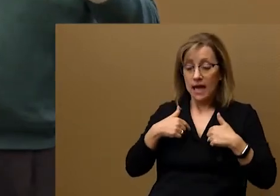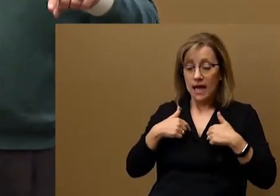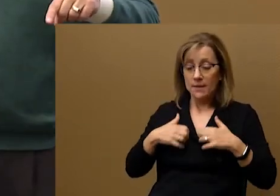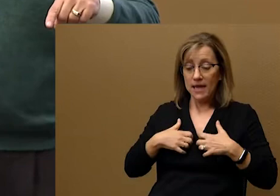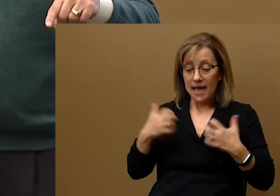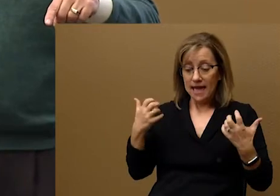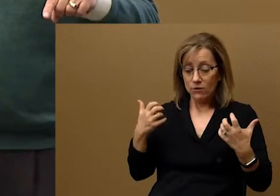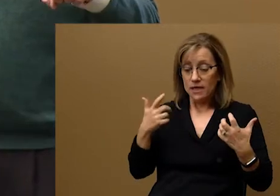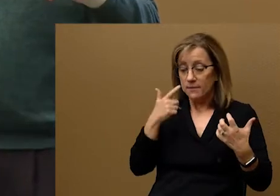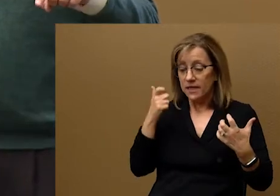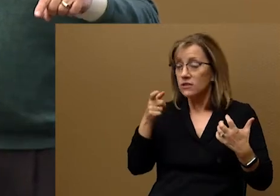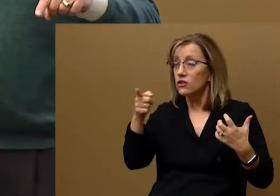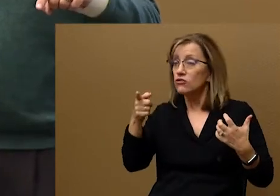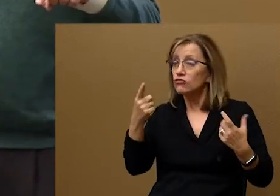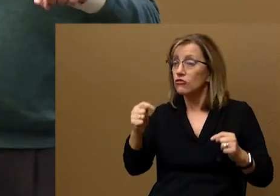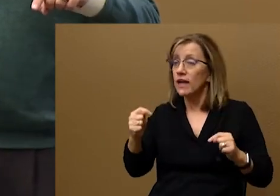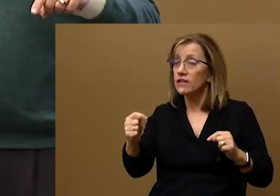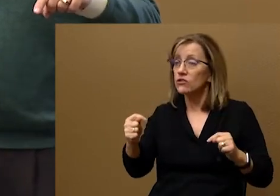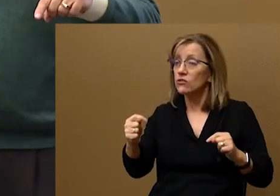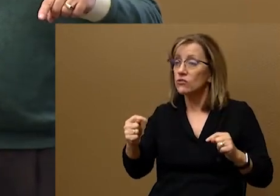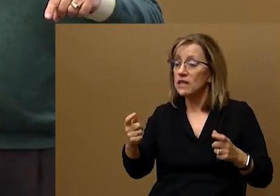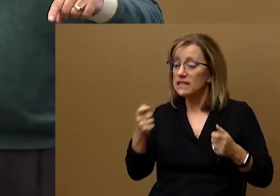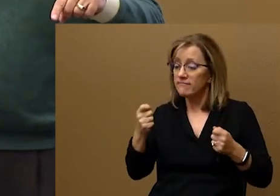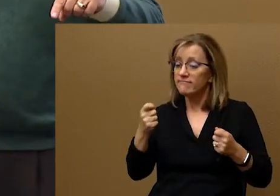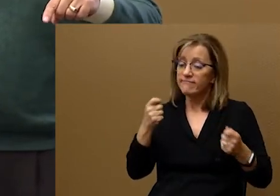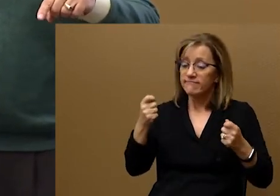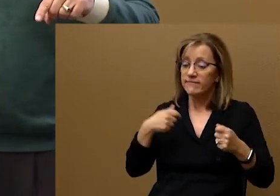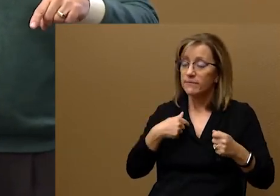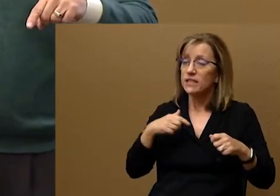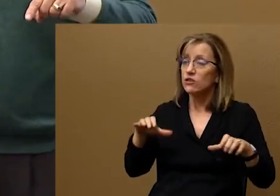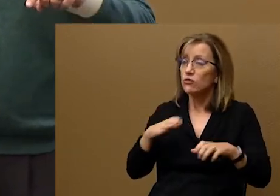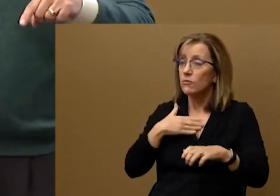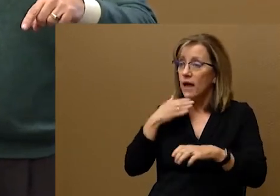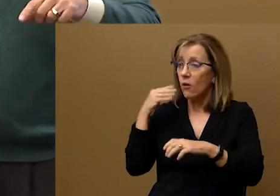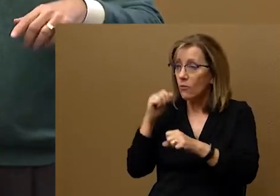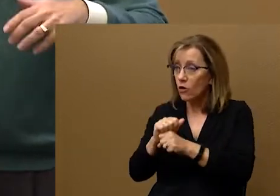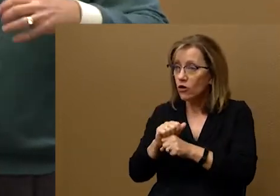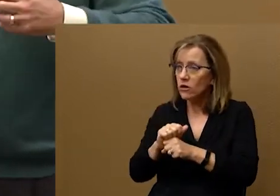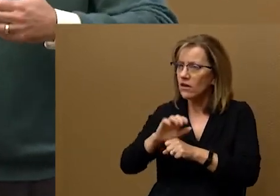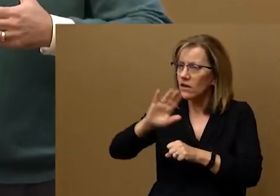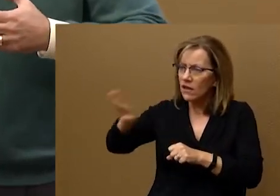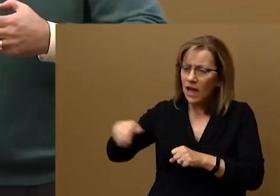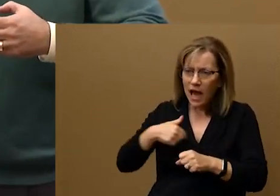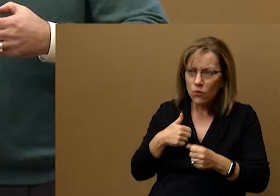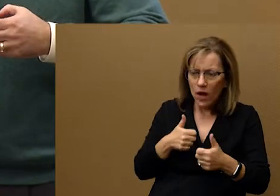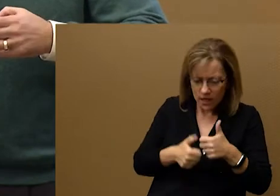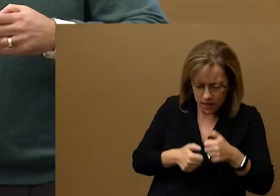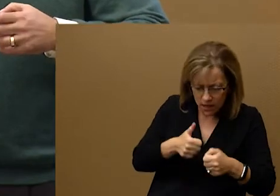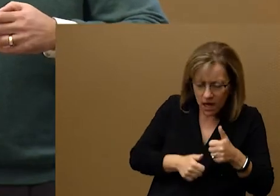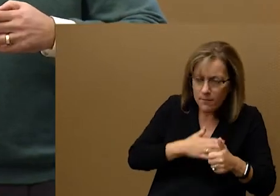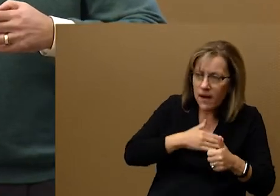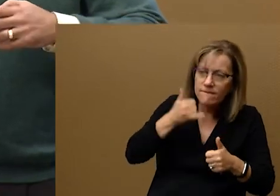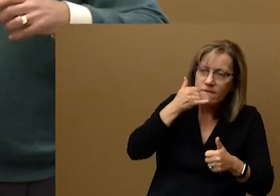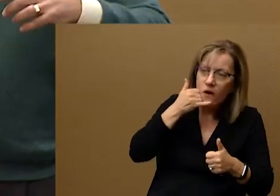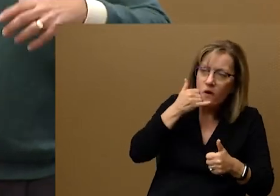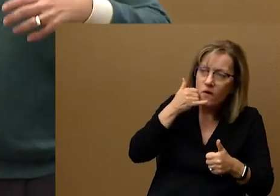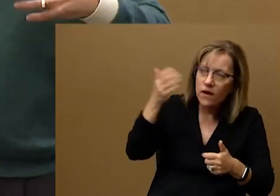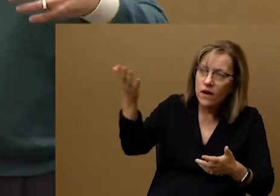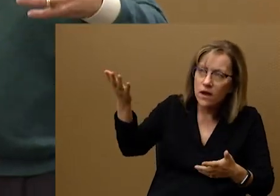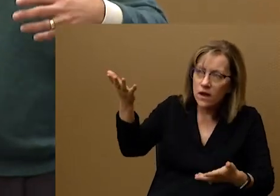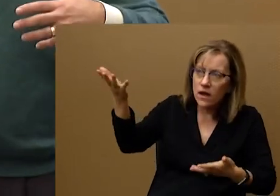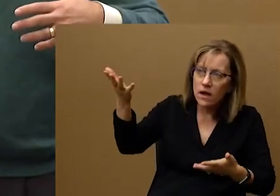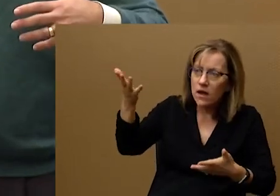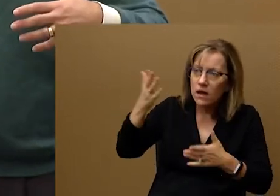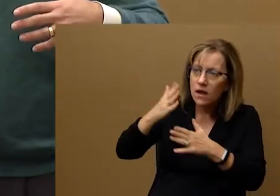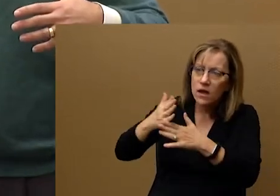I'm angry because you're trying to get me to do my homework and I want to work on my phone. And this